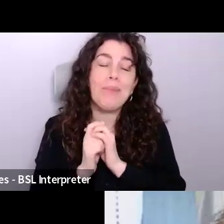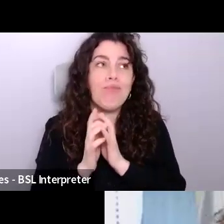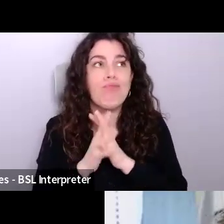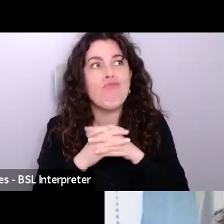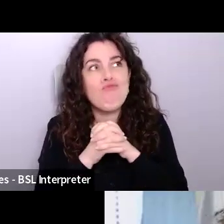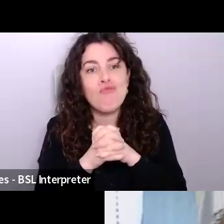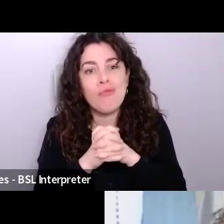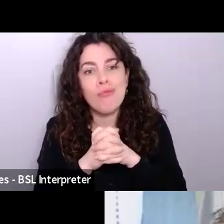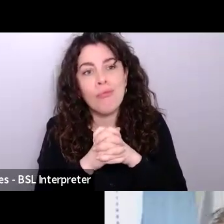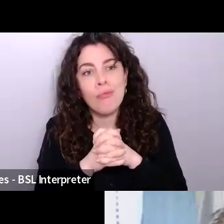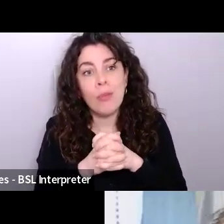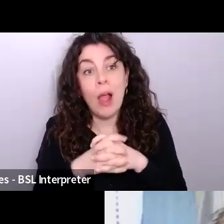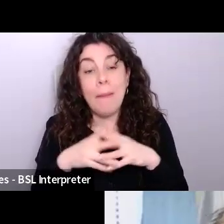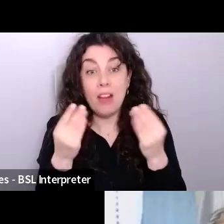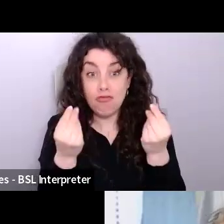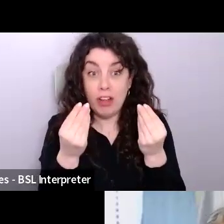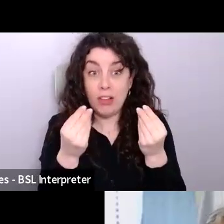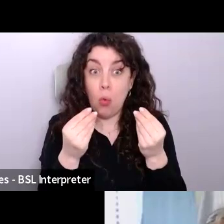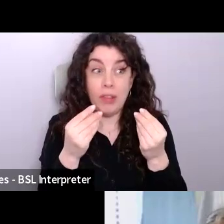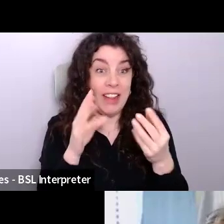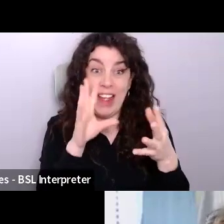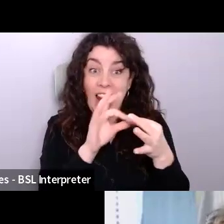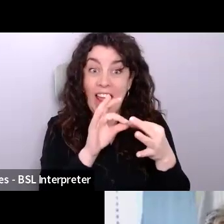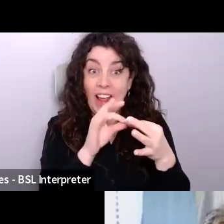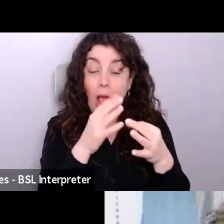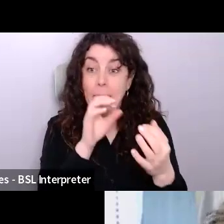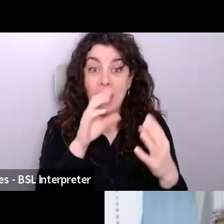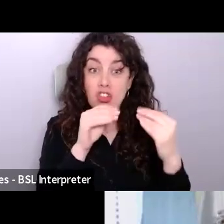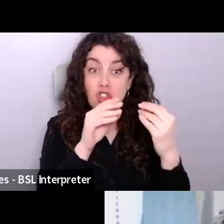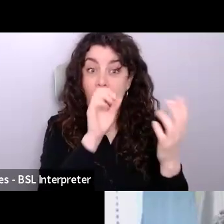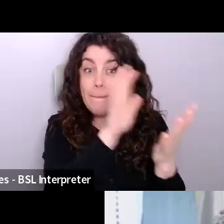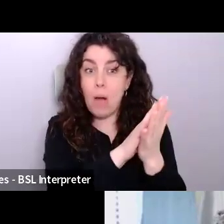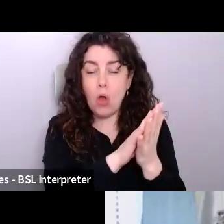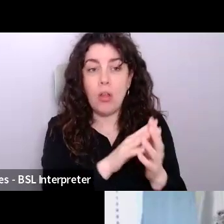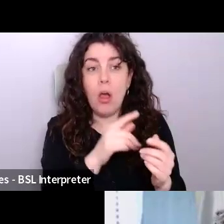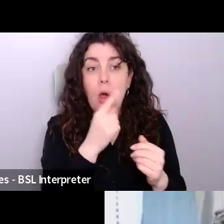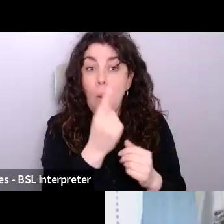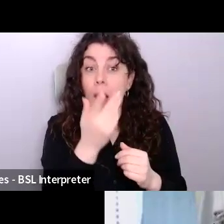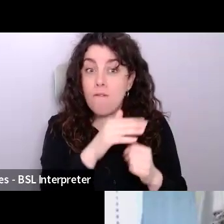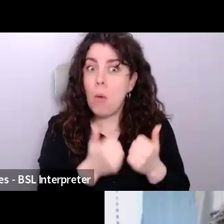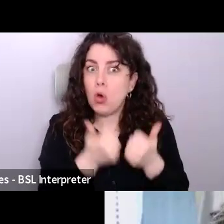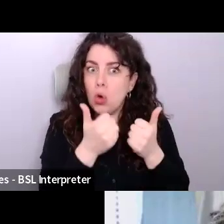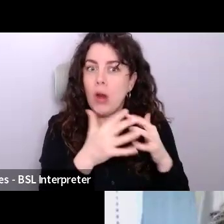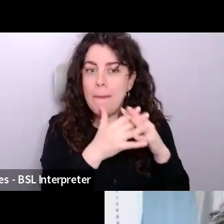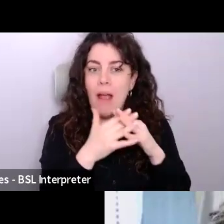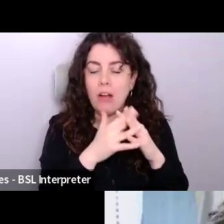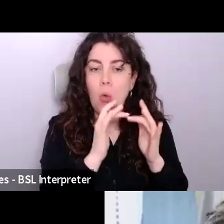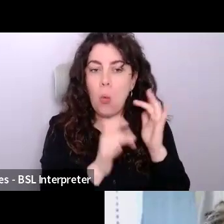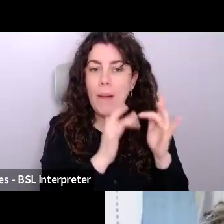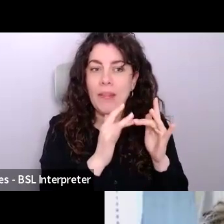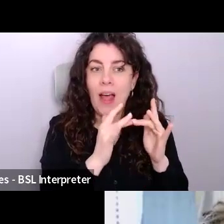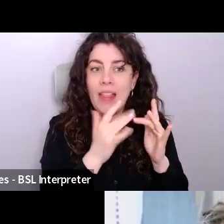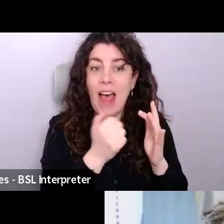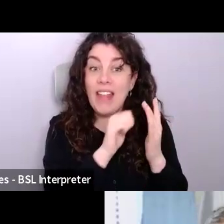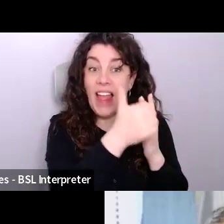some resources put in chat earlier, links. There is one from a great American website that lists